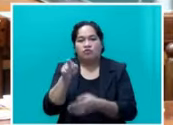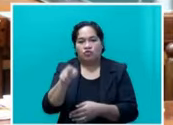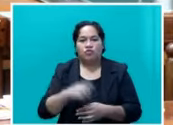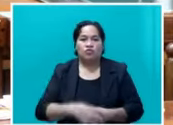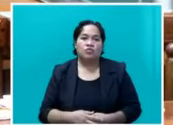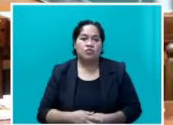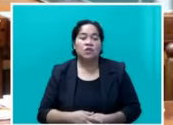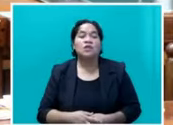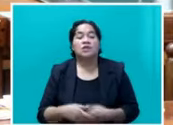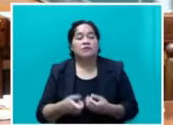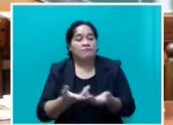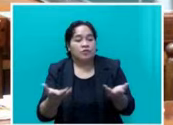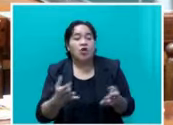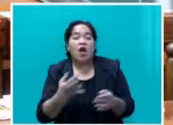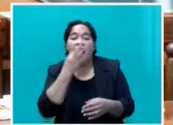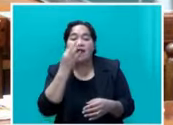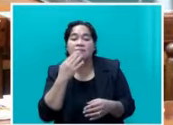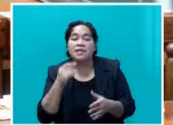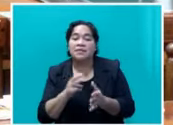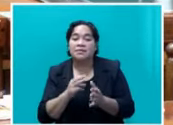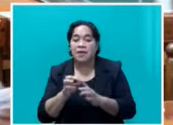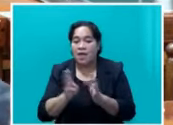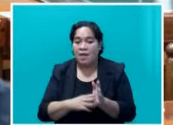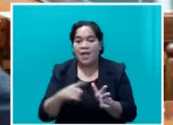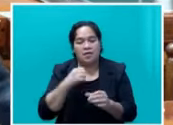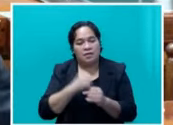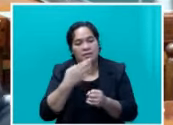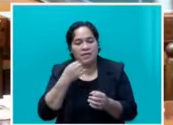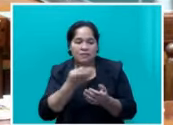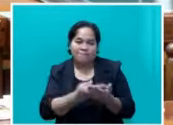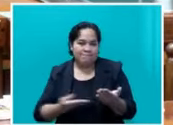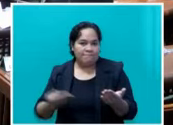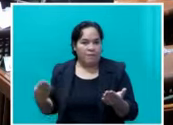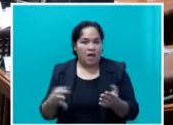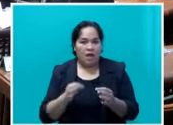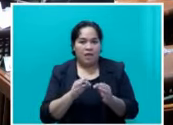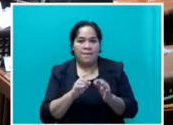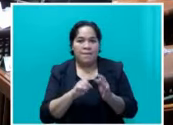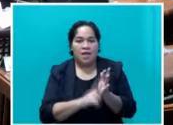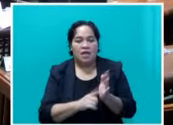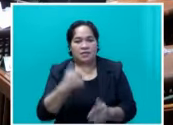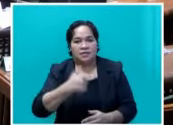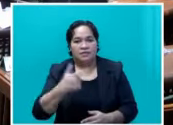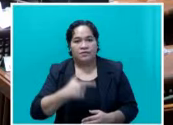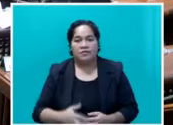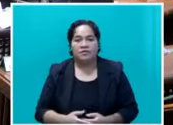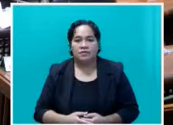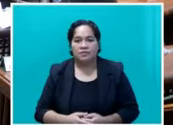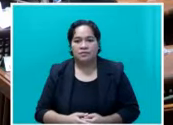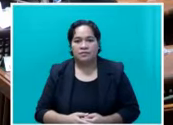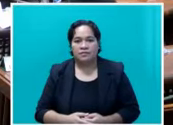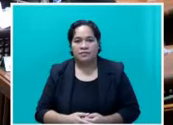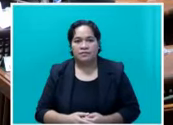So please, PM and AG, withdraw the bill. Thank you, Honorable Speaker. You have not said relevant to the